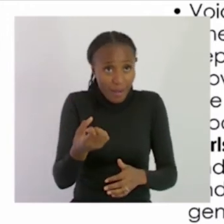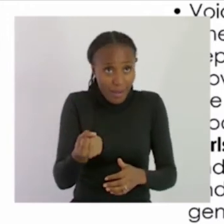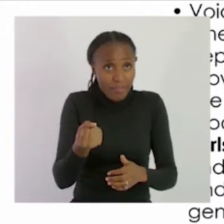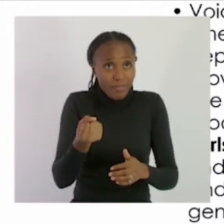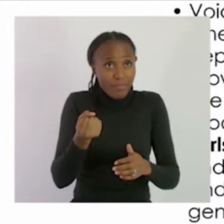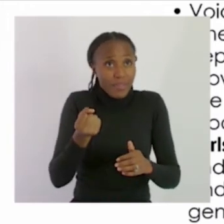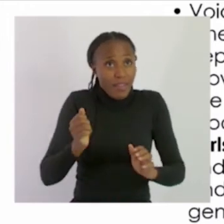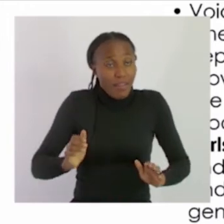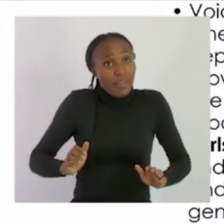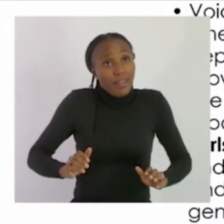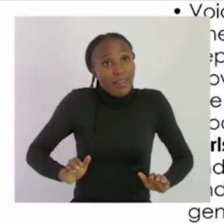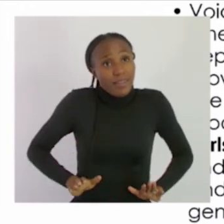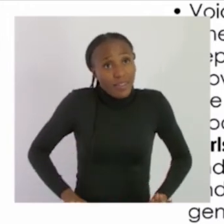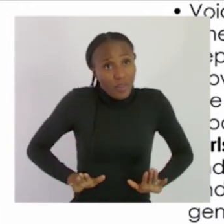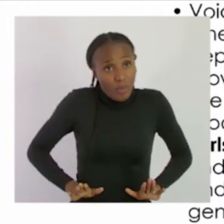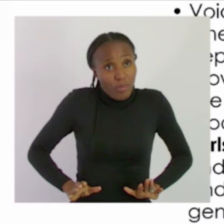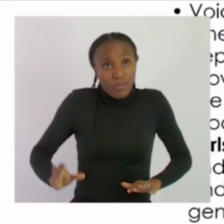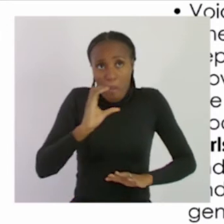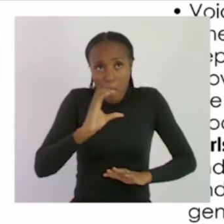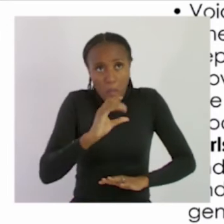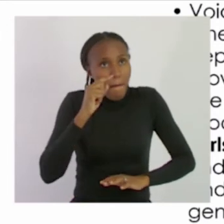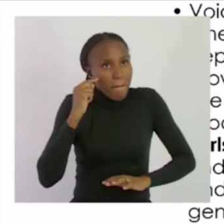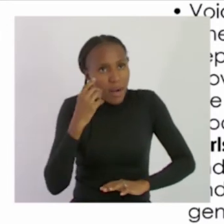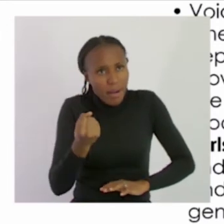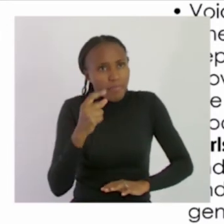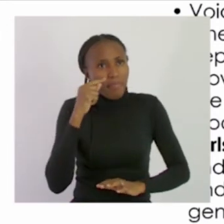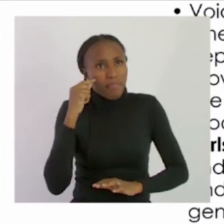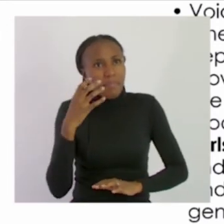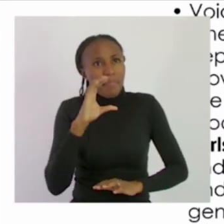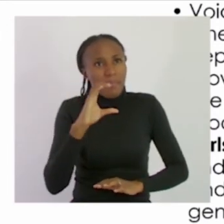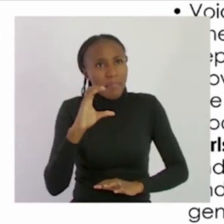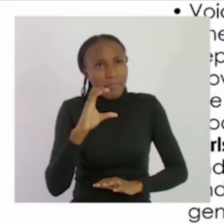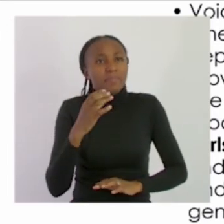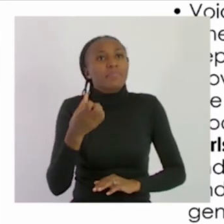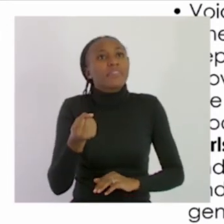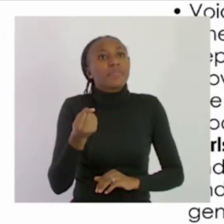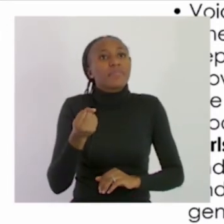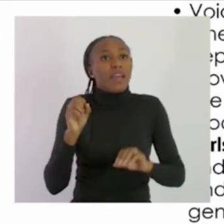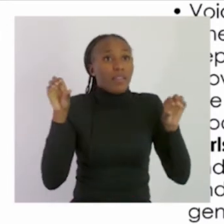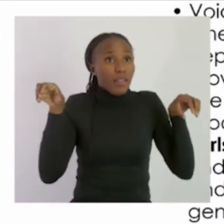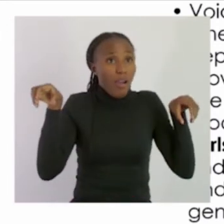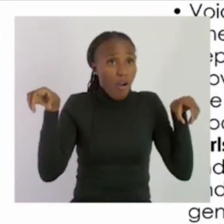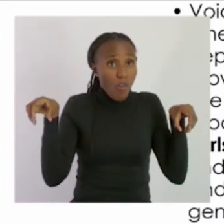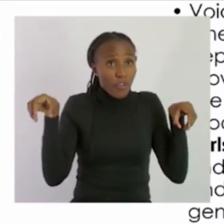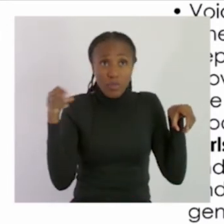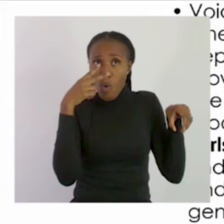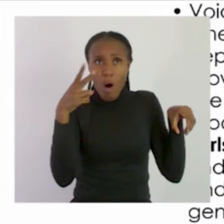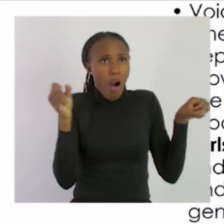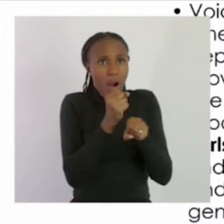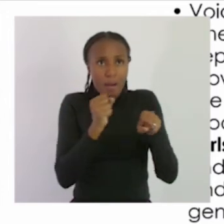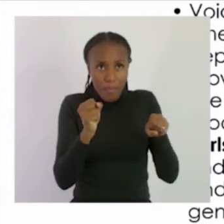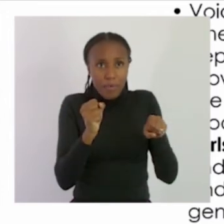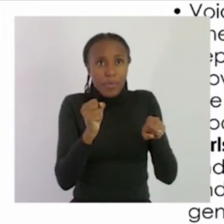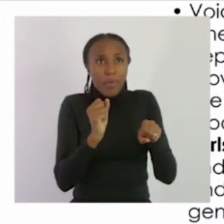have their monthly period every month. And also their ovaries, which you can't see. You